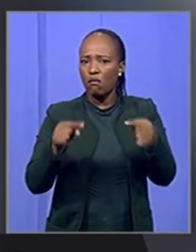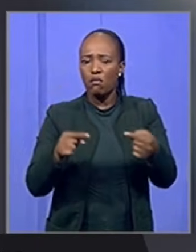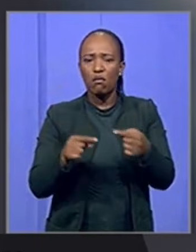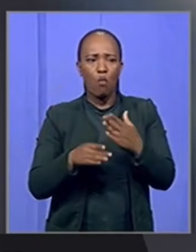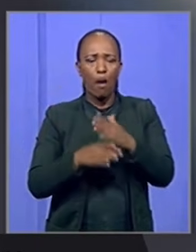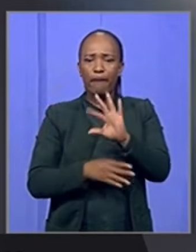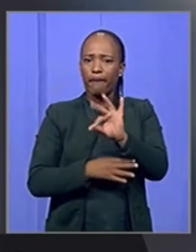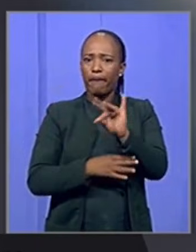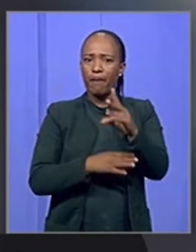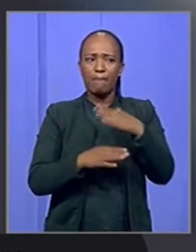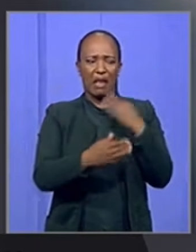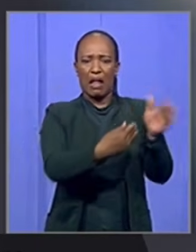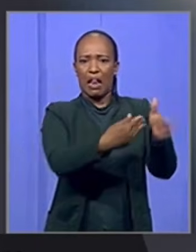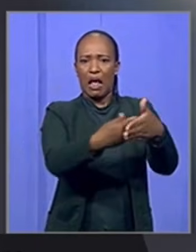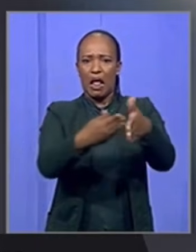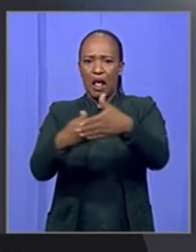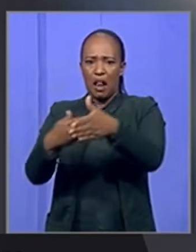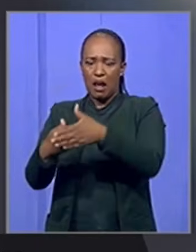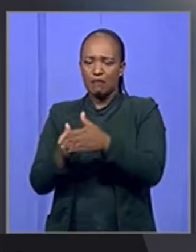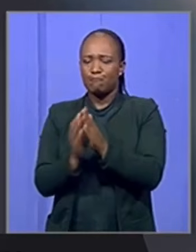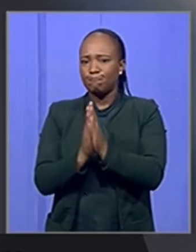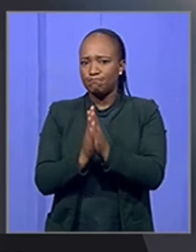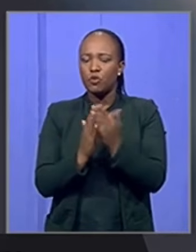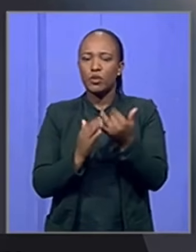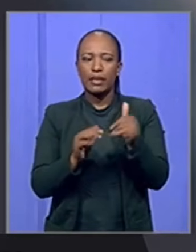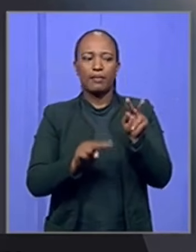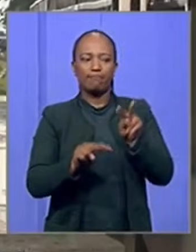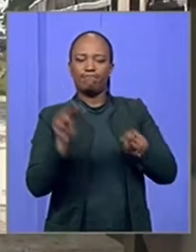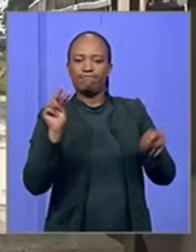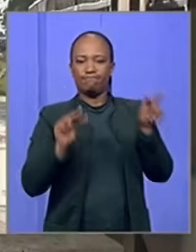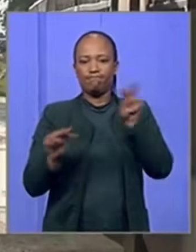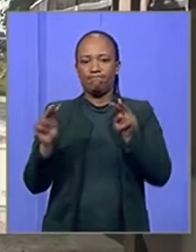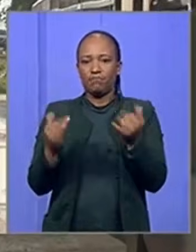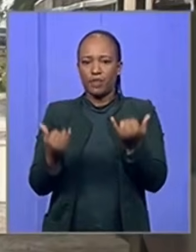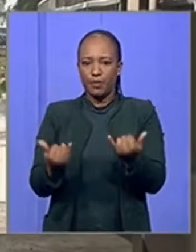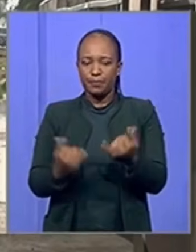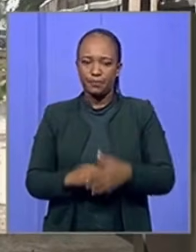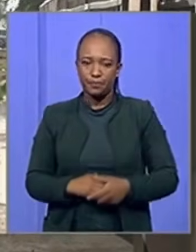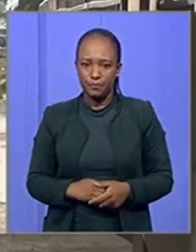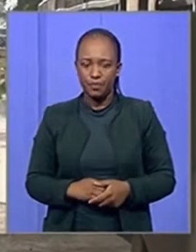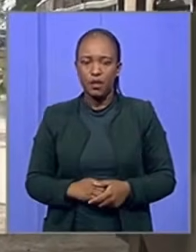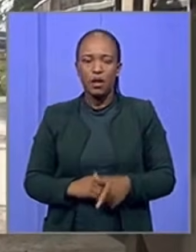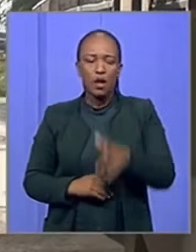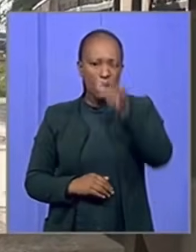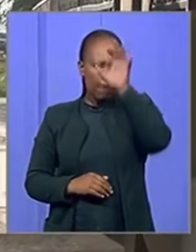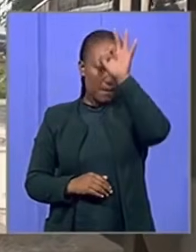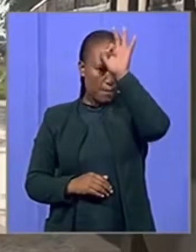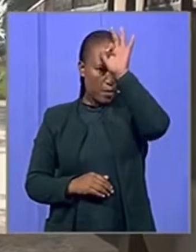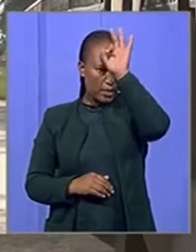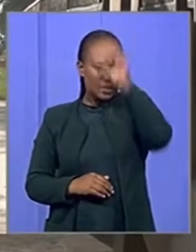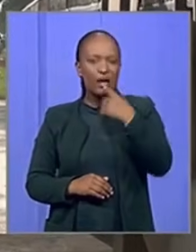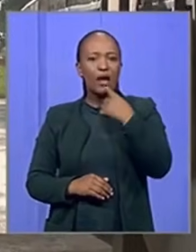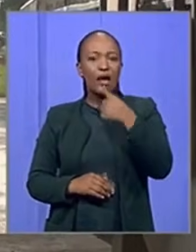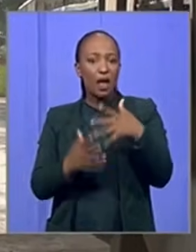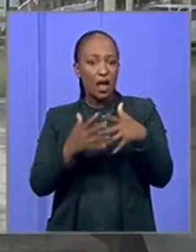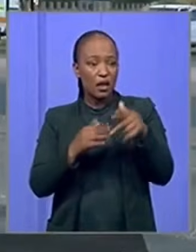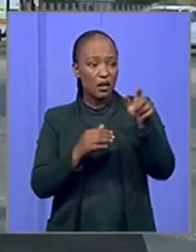le letsatsi. Mme re santse re etse maemo tlhokote mo Mahikeng. Mapodisi a re ga go ope yo